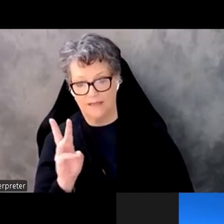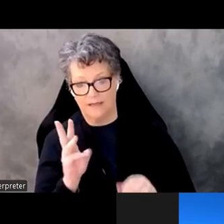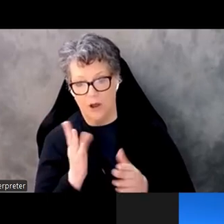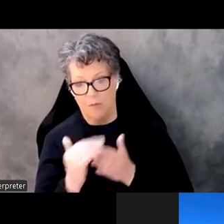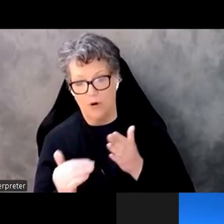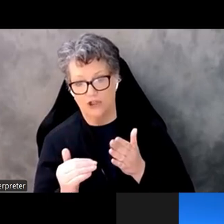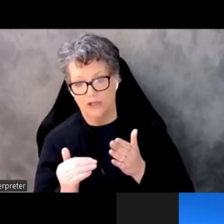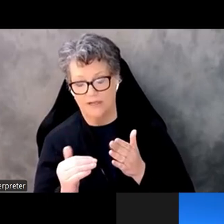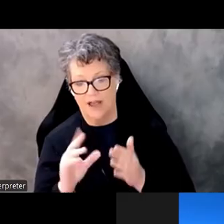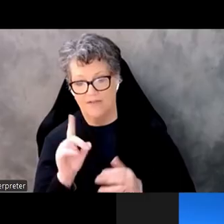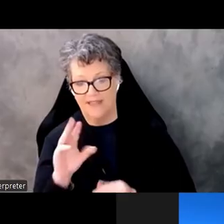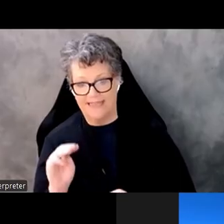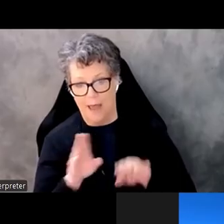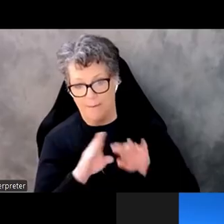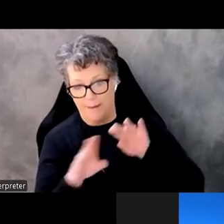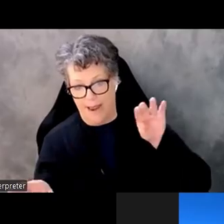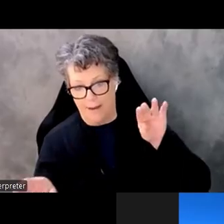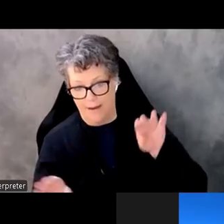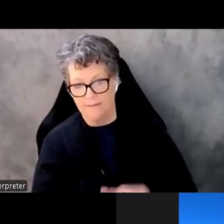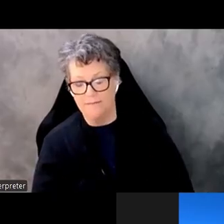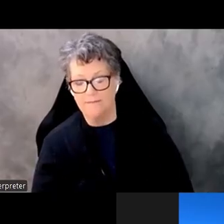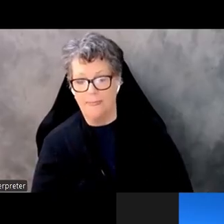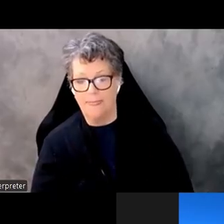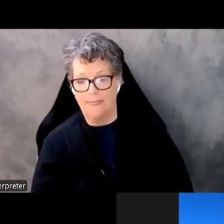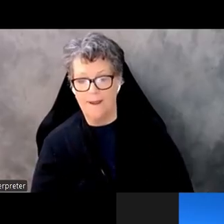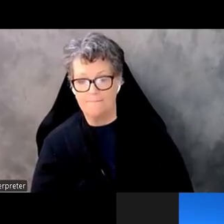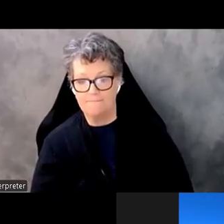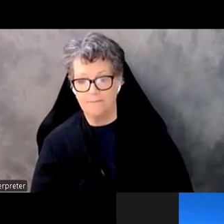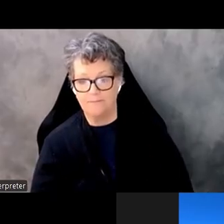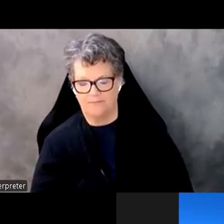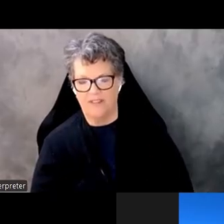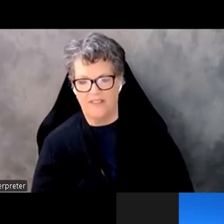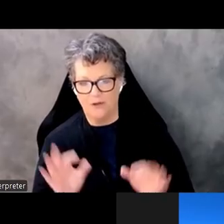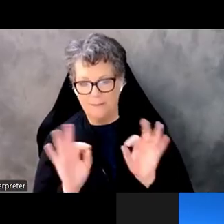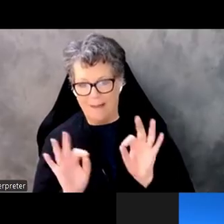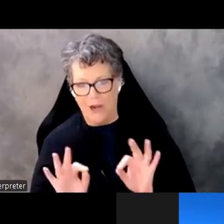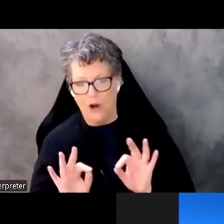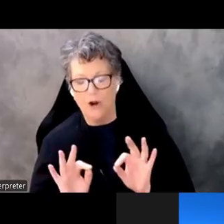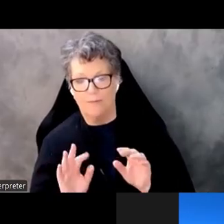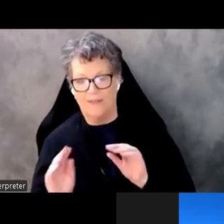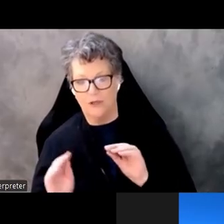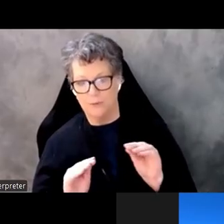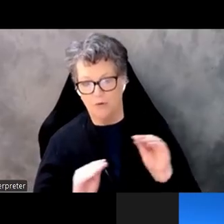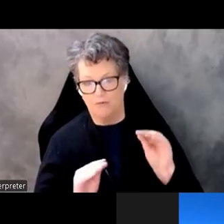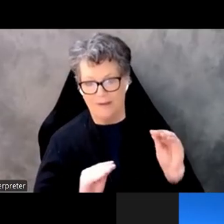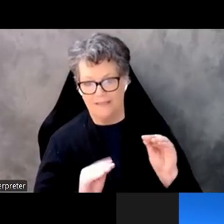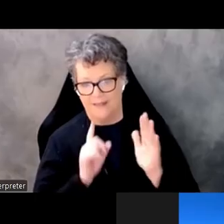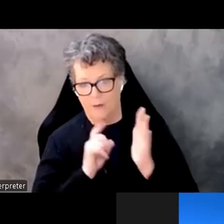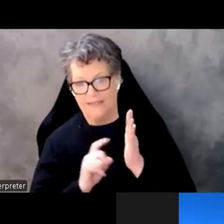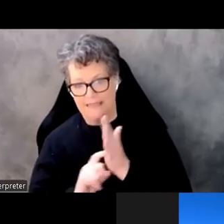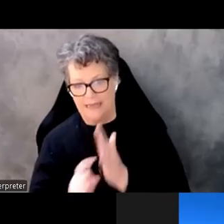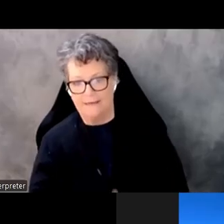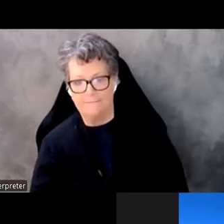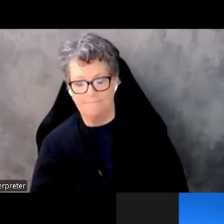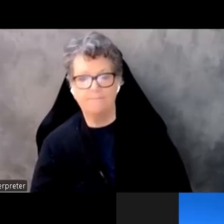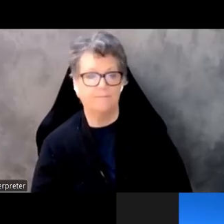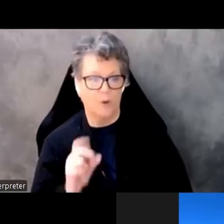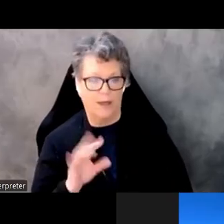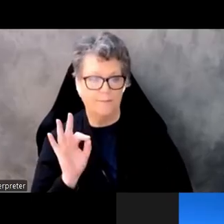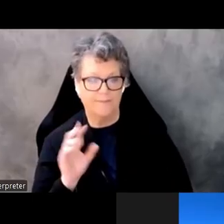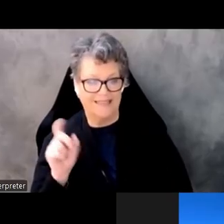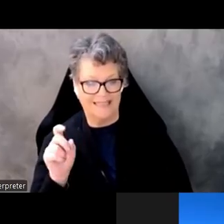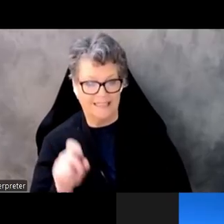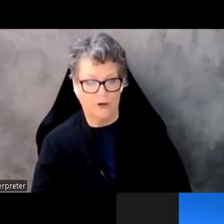the dam embankment, that there are minor amounts, but there are movements that are being detected, so Okay. Yeah. it's